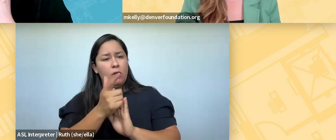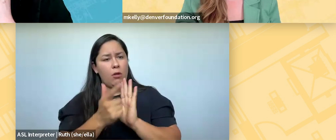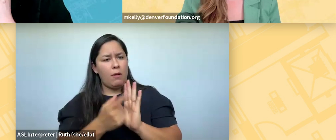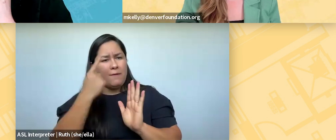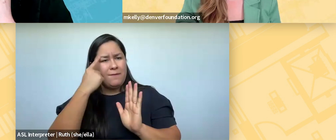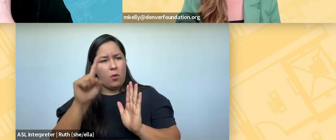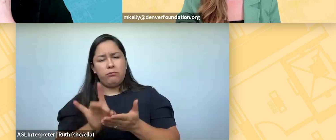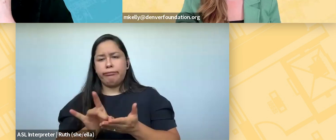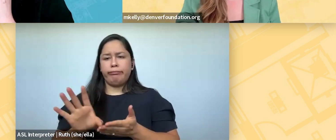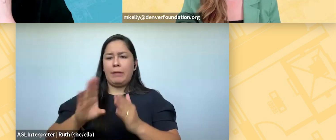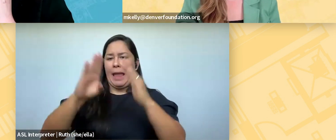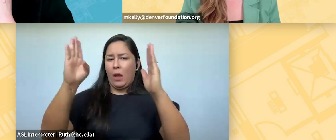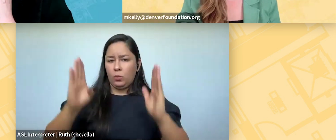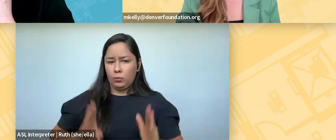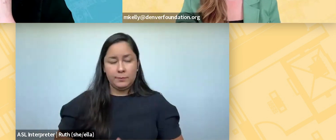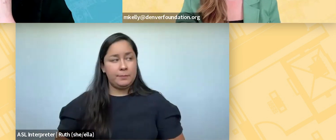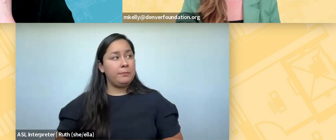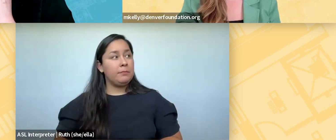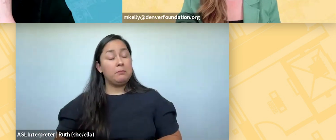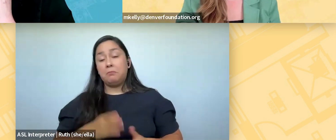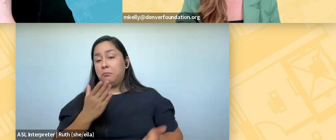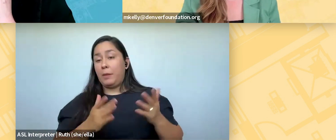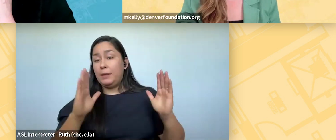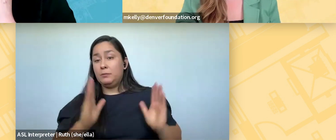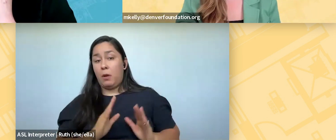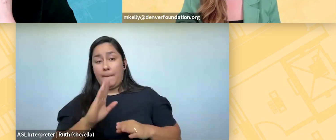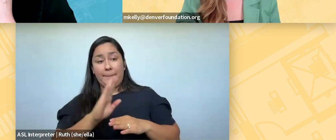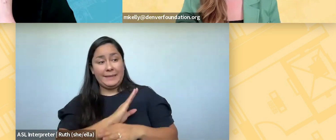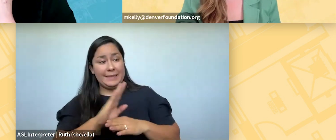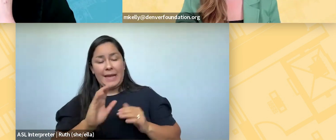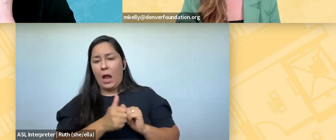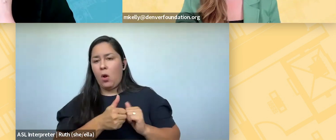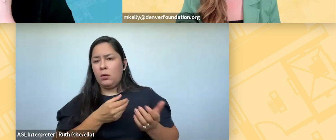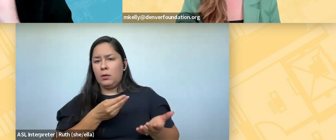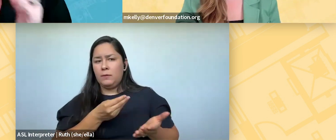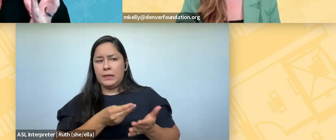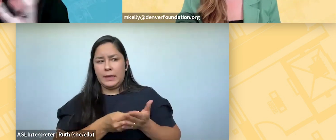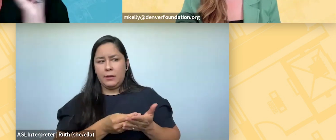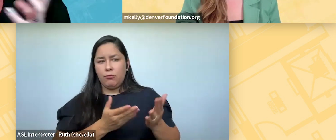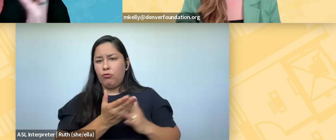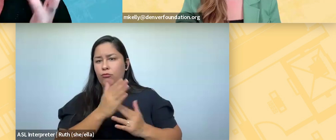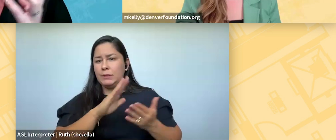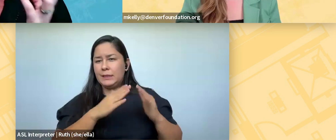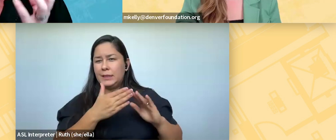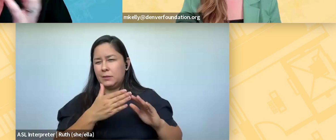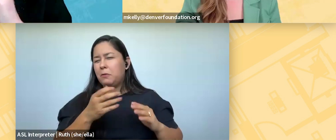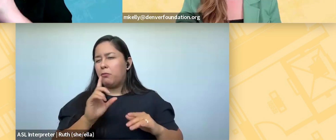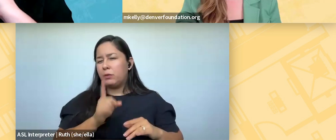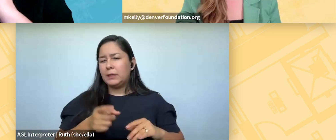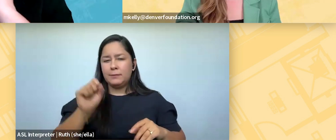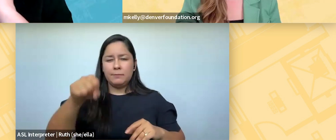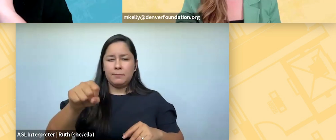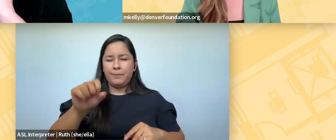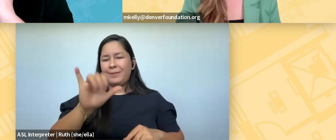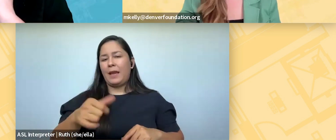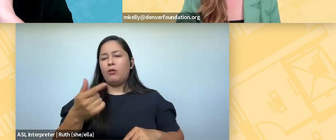for different ways that small businesses are funded and supported through the city. So, so really just looking at that